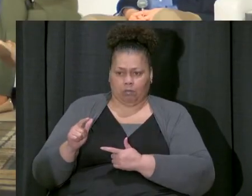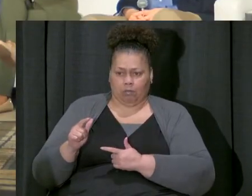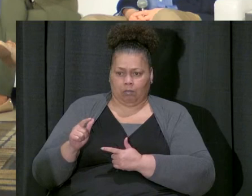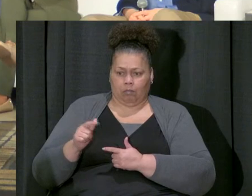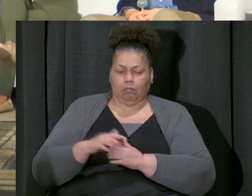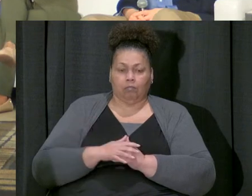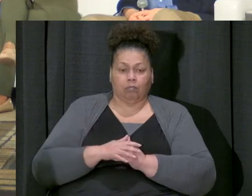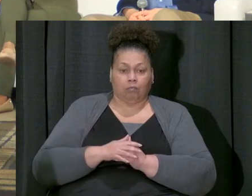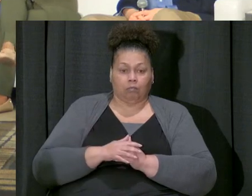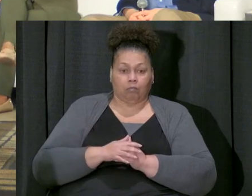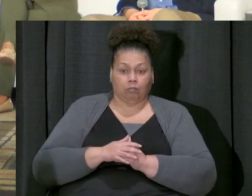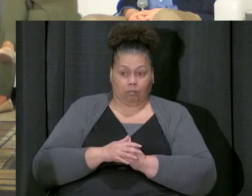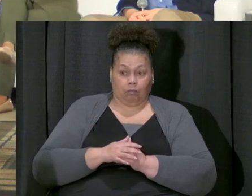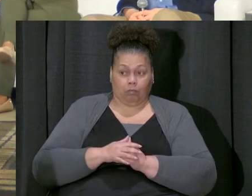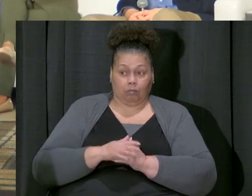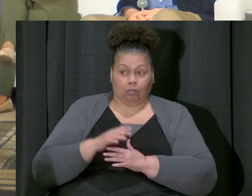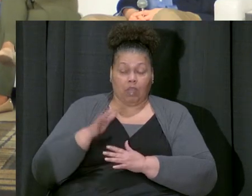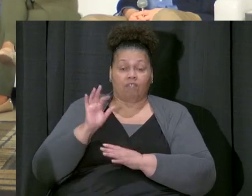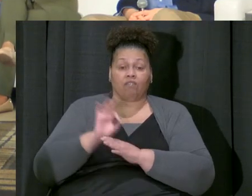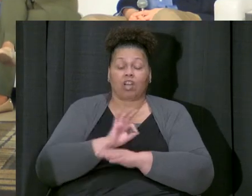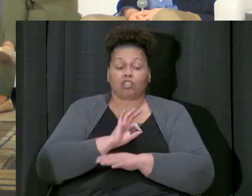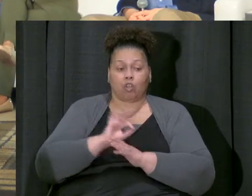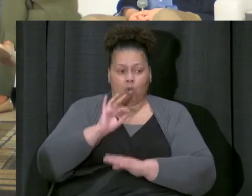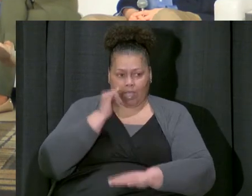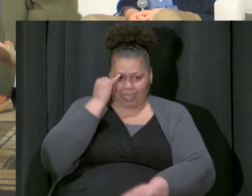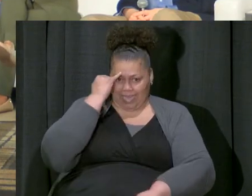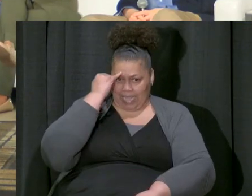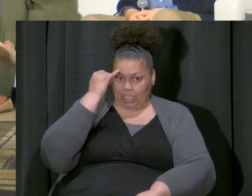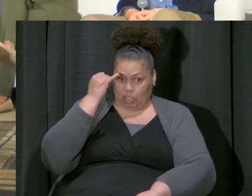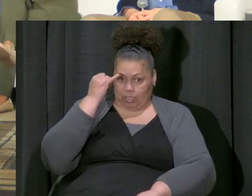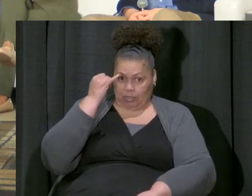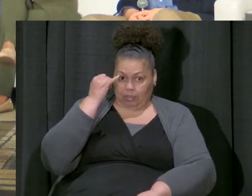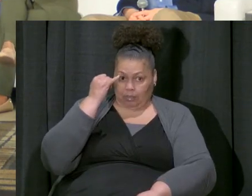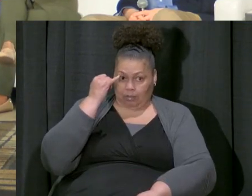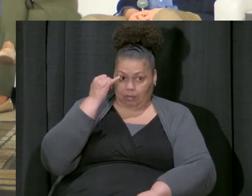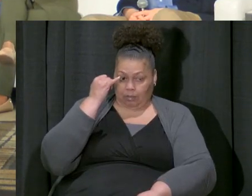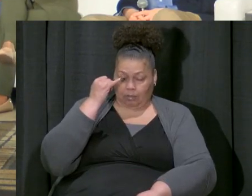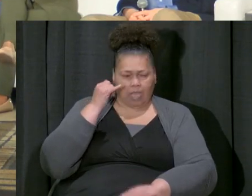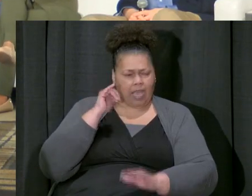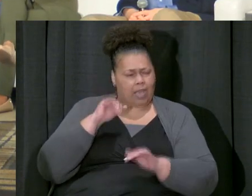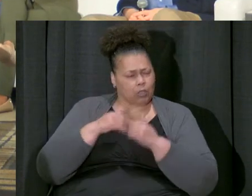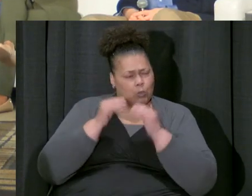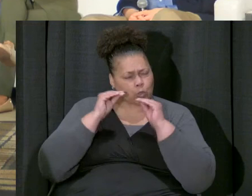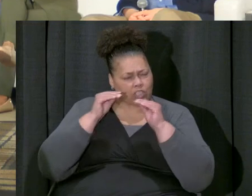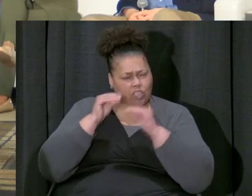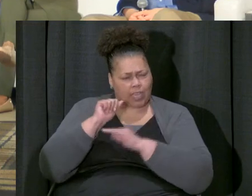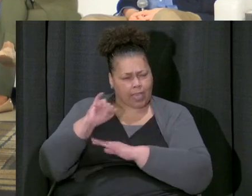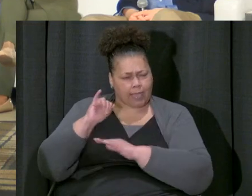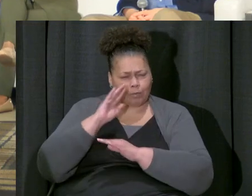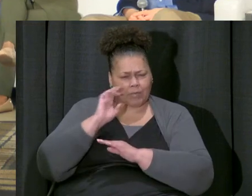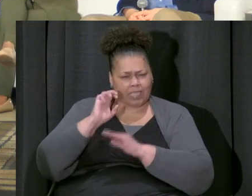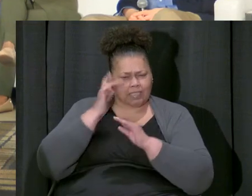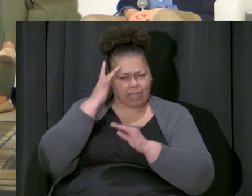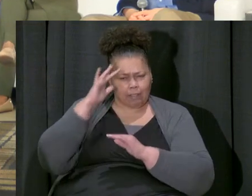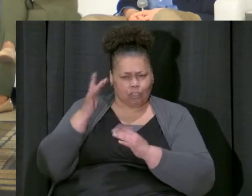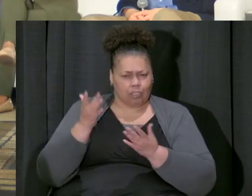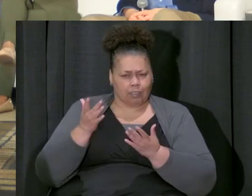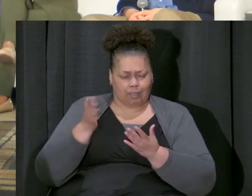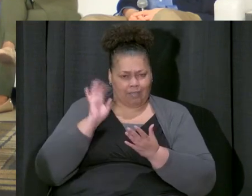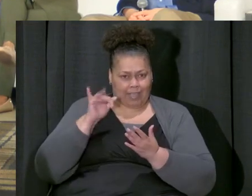we're talking a lot about functionally intelligent agents, right? And how do you teach AI to be intelligent? Frankly,